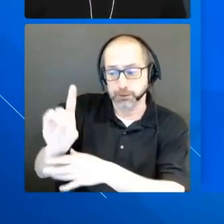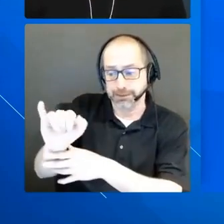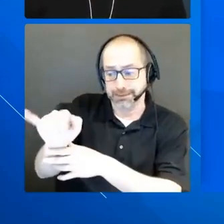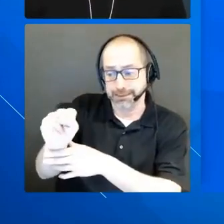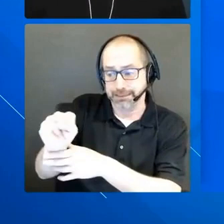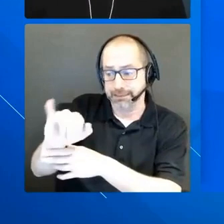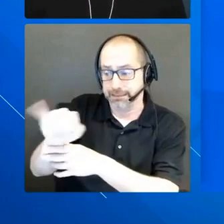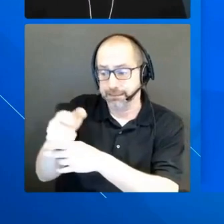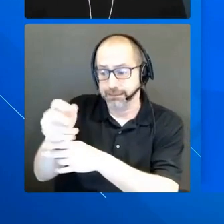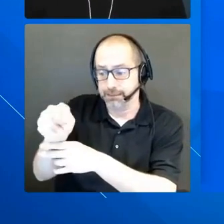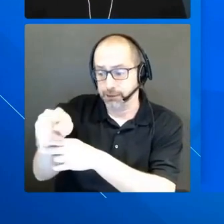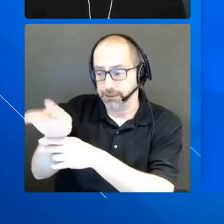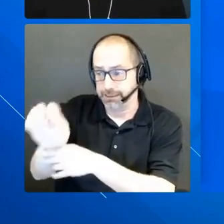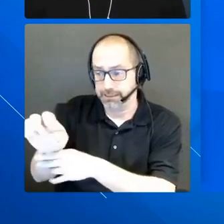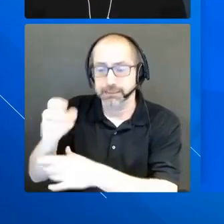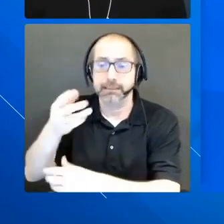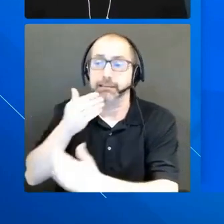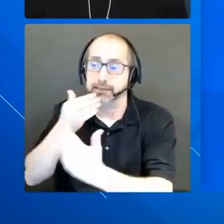well.